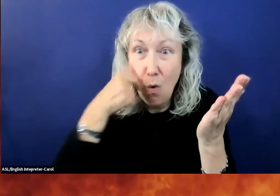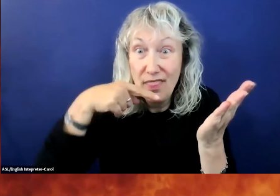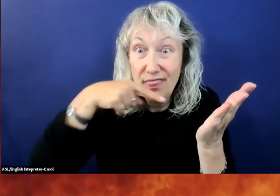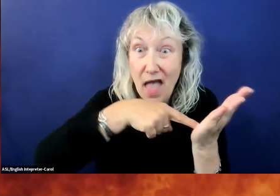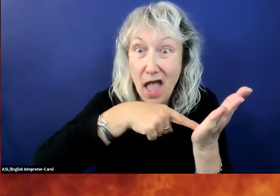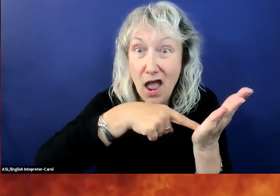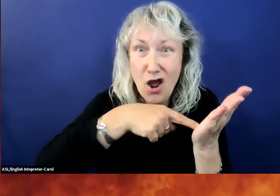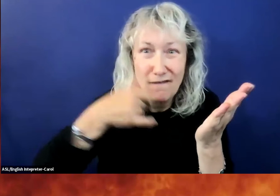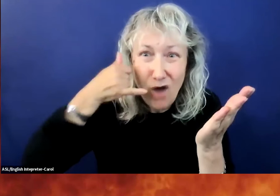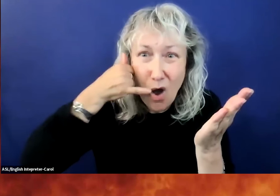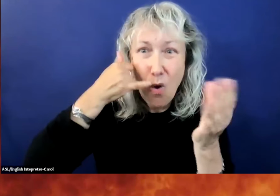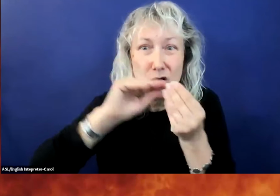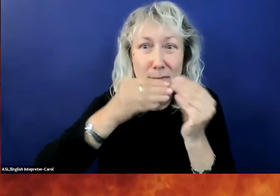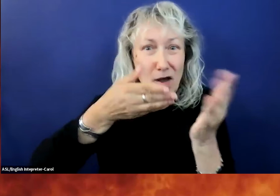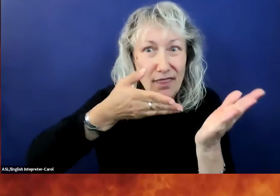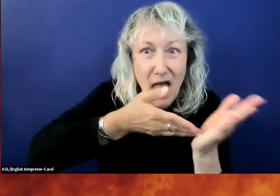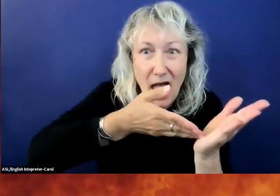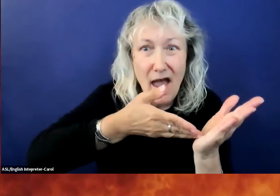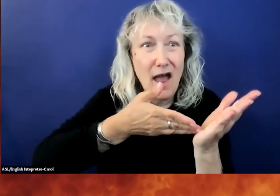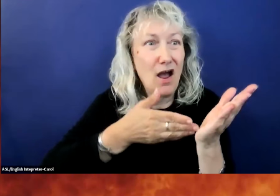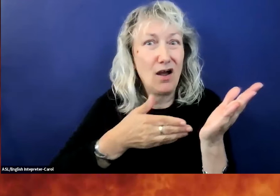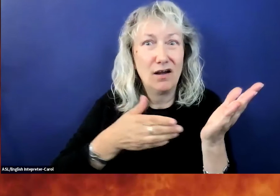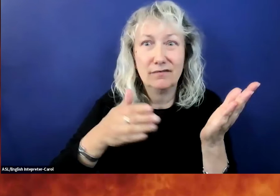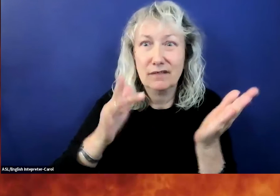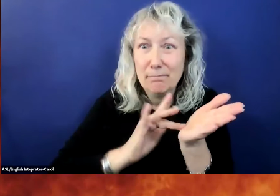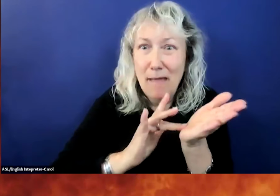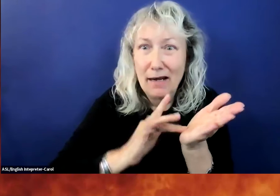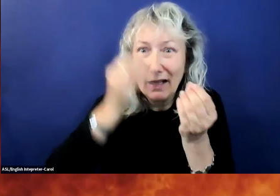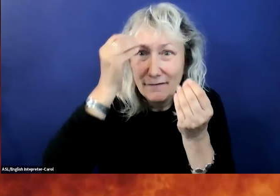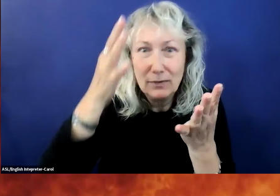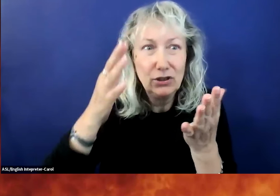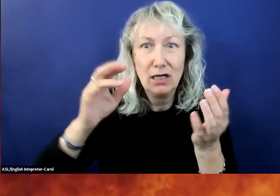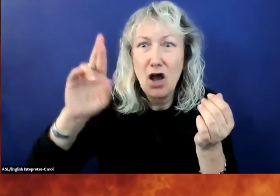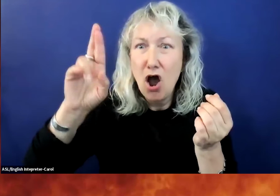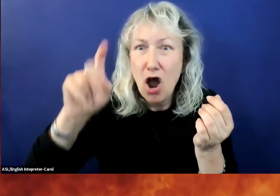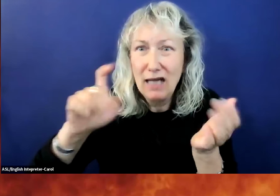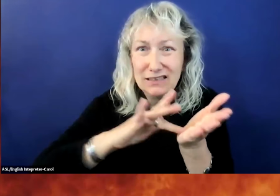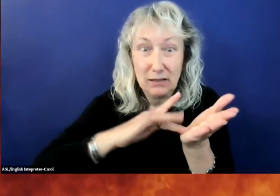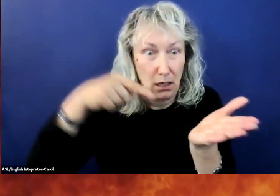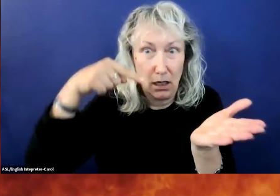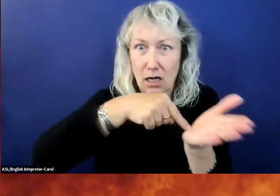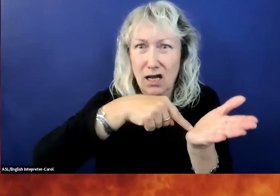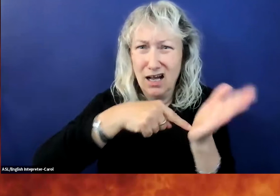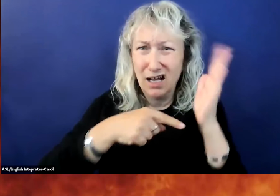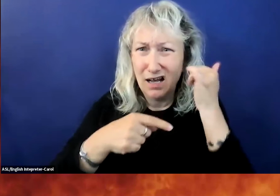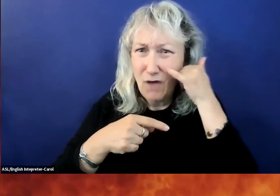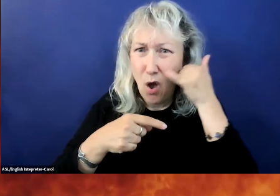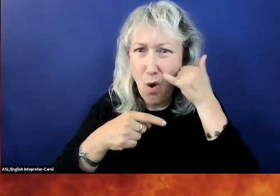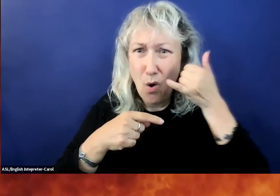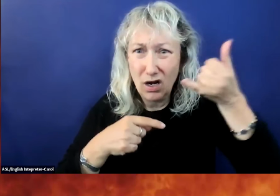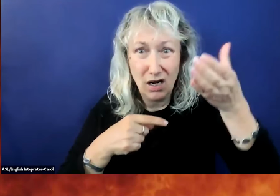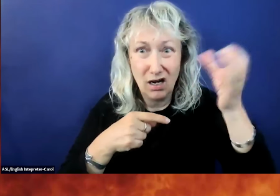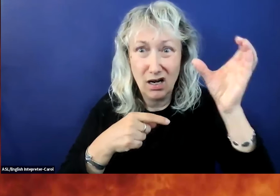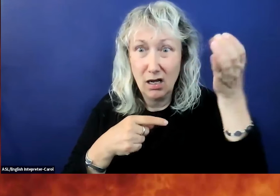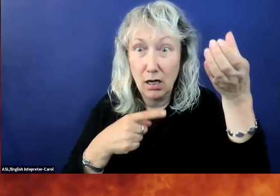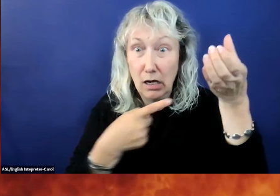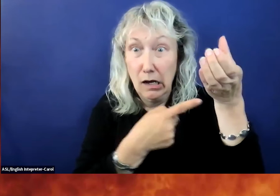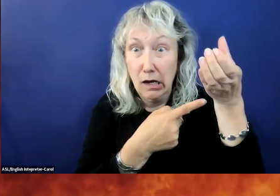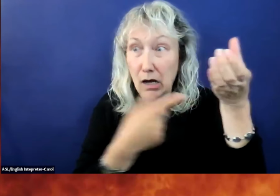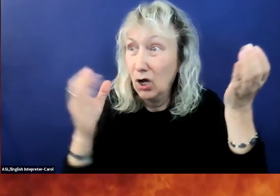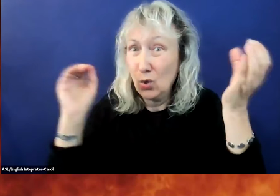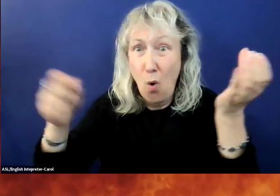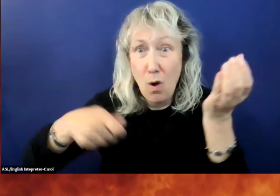information, all of their medical information, all of their prescription information on their phones. And we did not have any